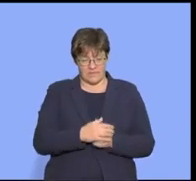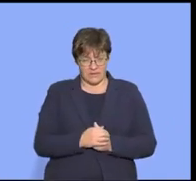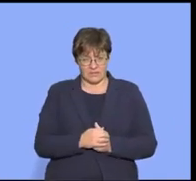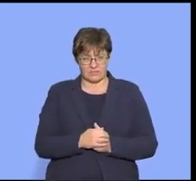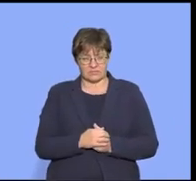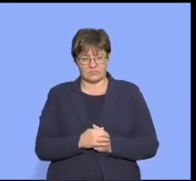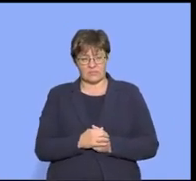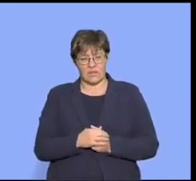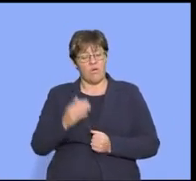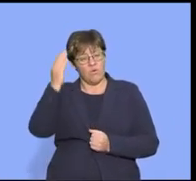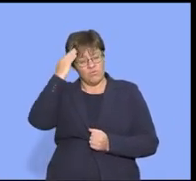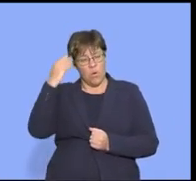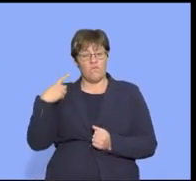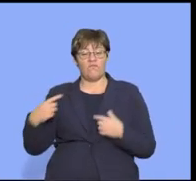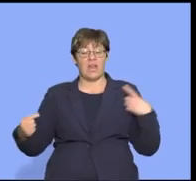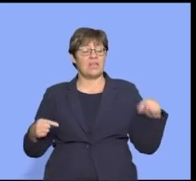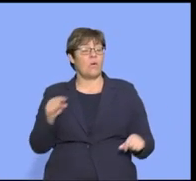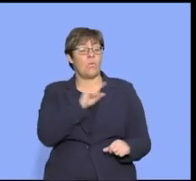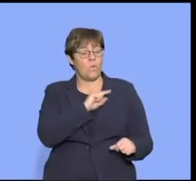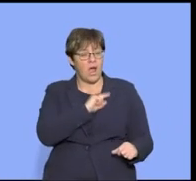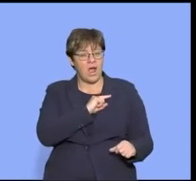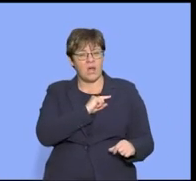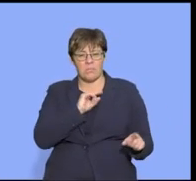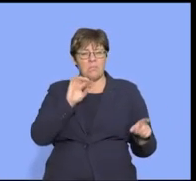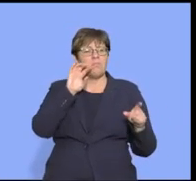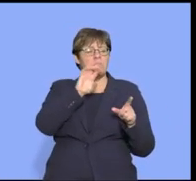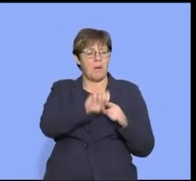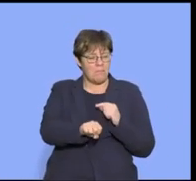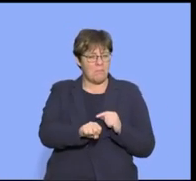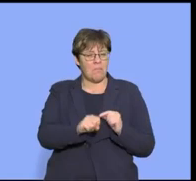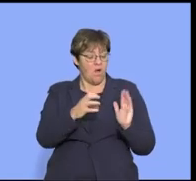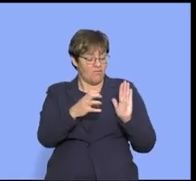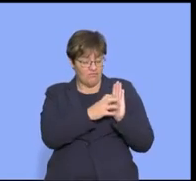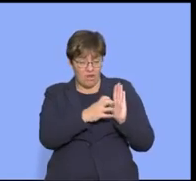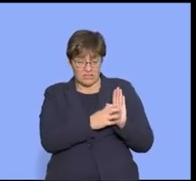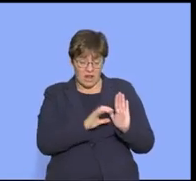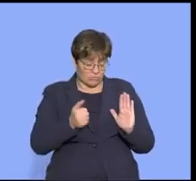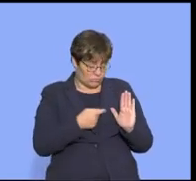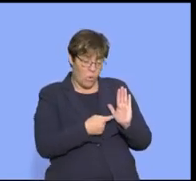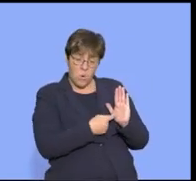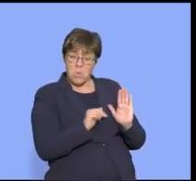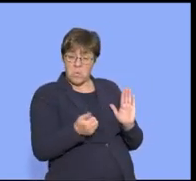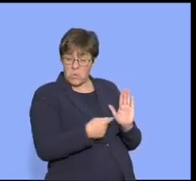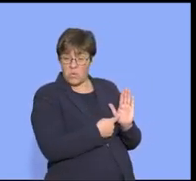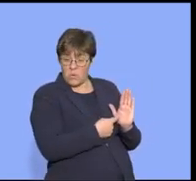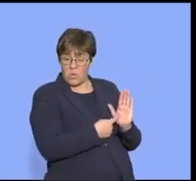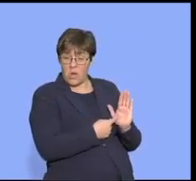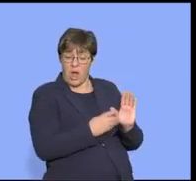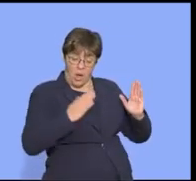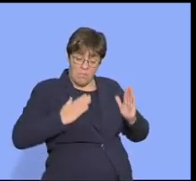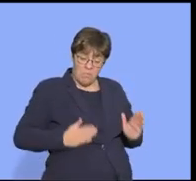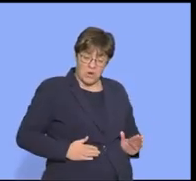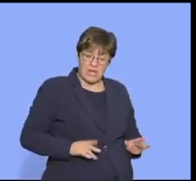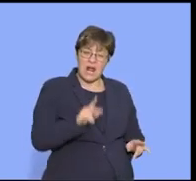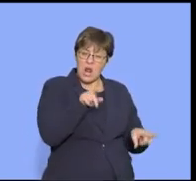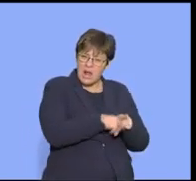And we know that it actually had feathers because they have found good fossils showing that even though its body